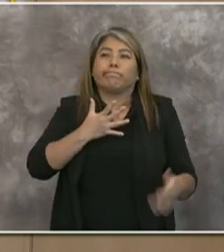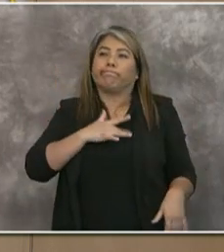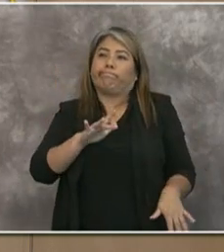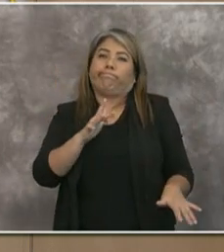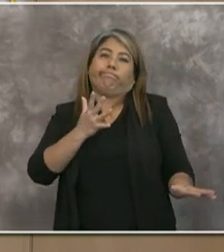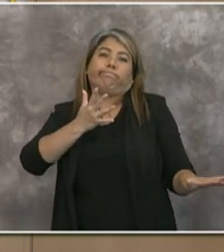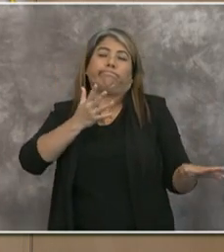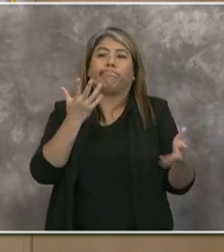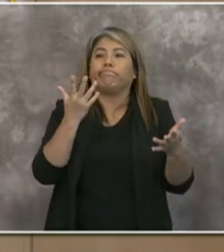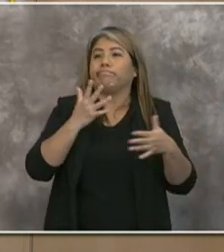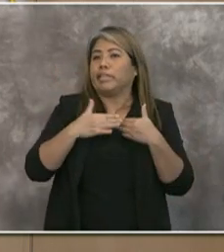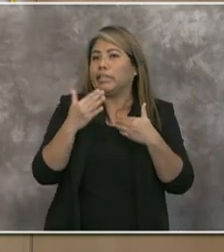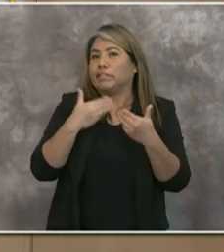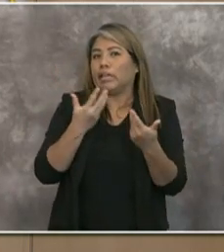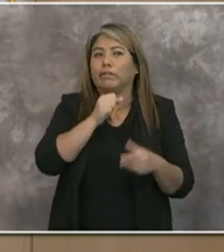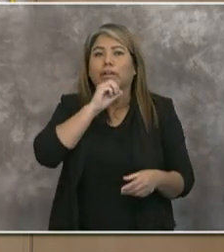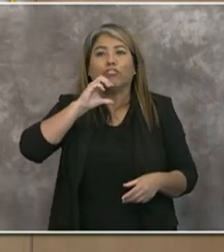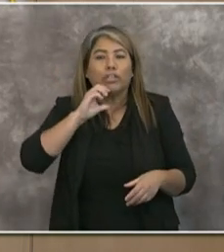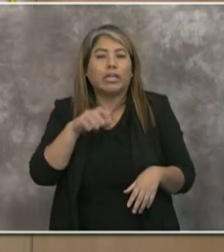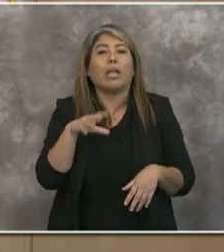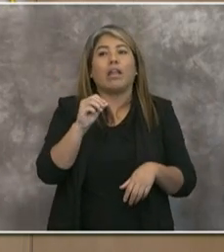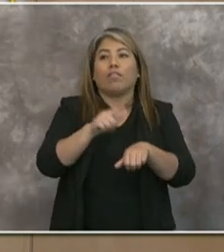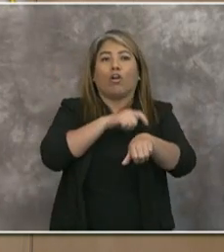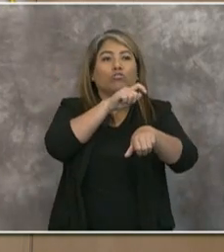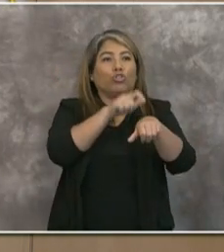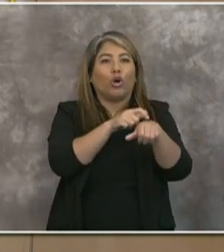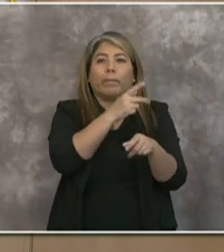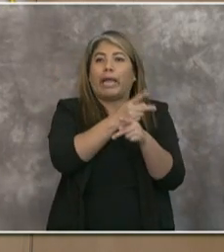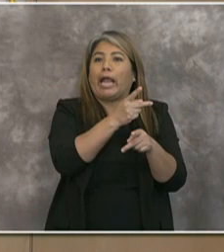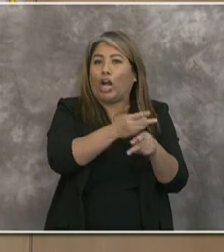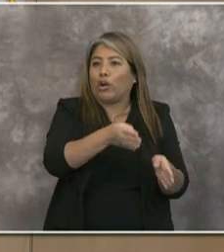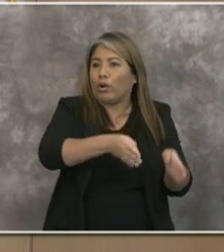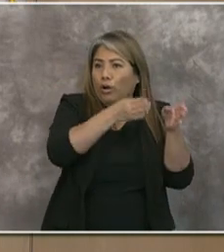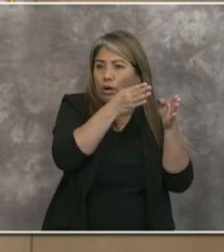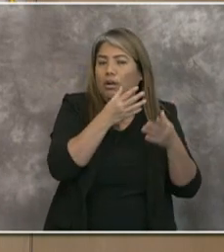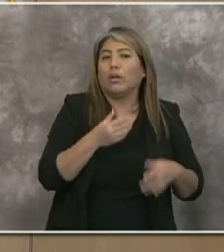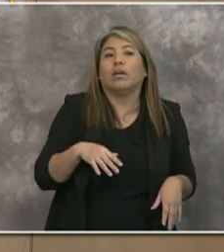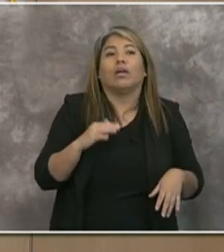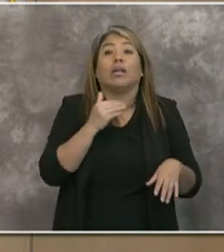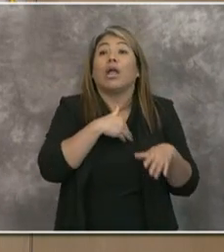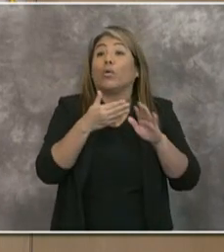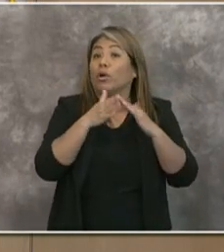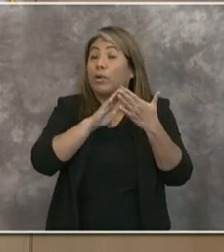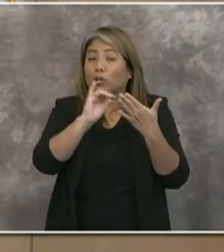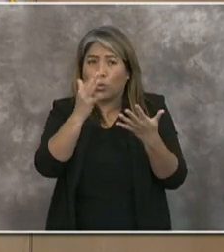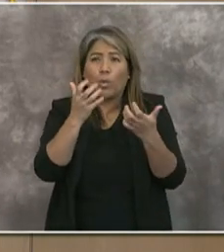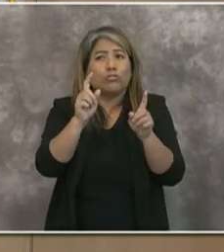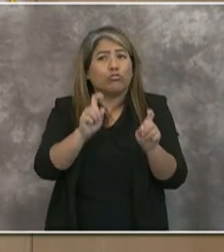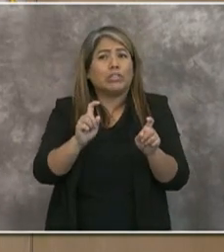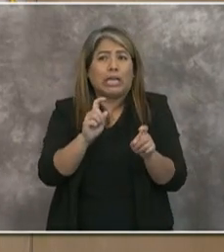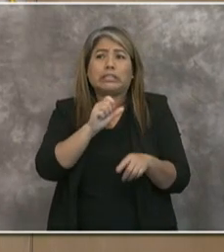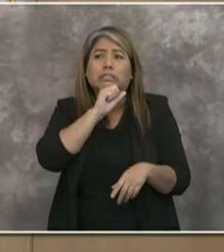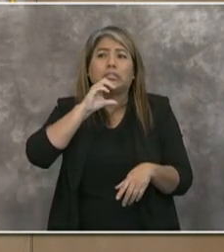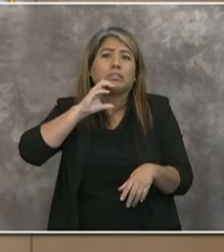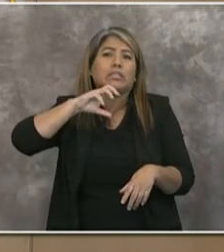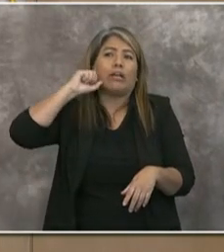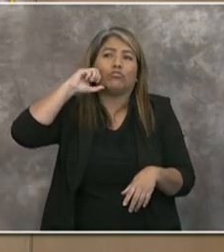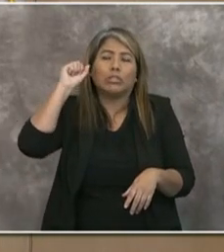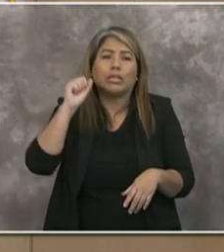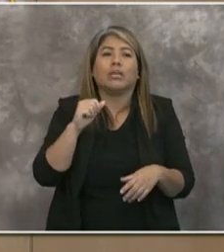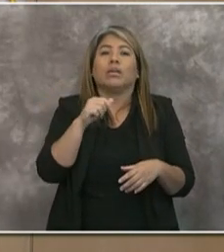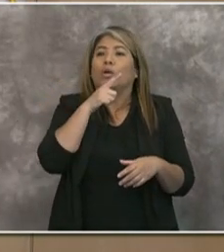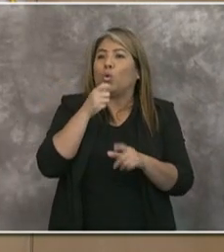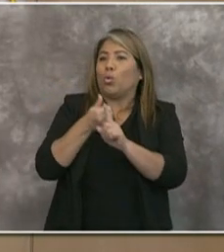the long-term care facilities, but in our communities, we want to test our elderly that are